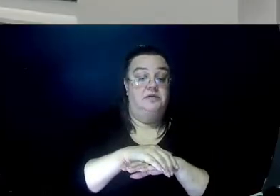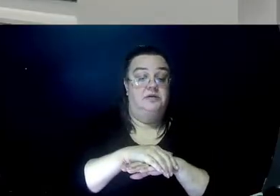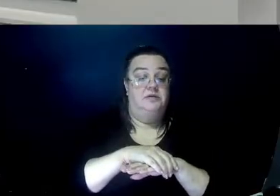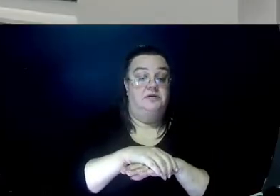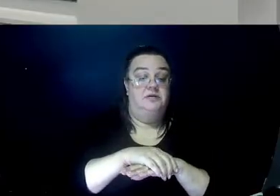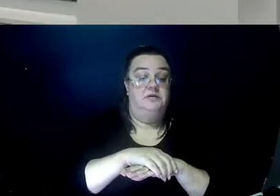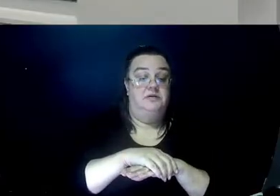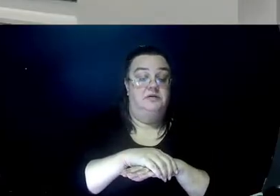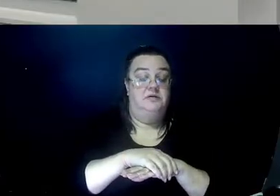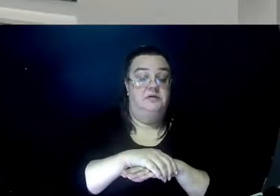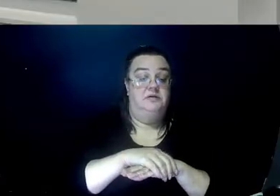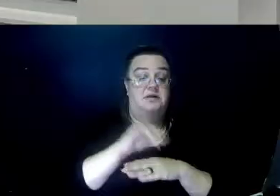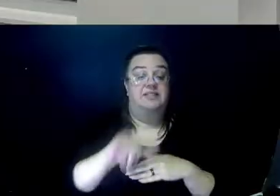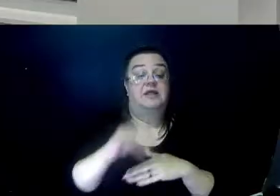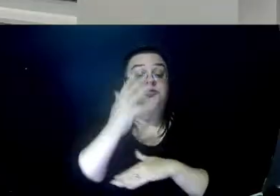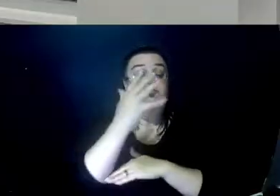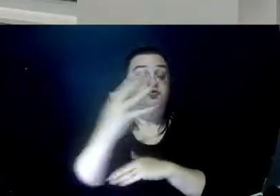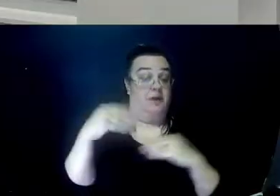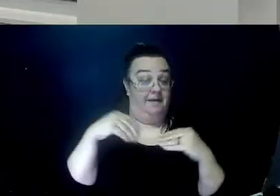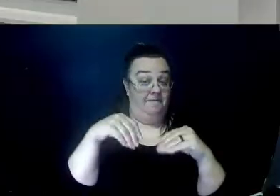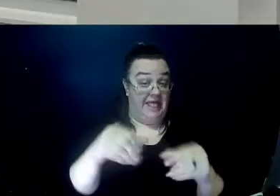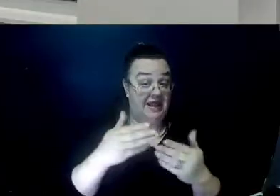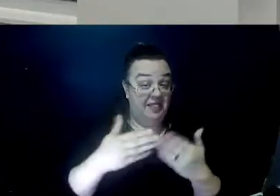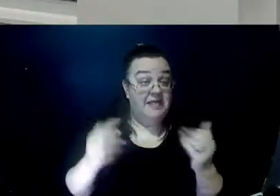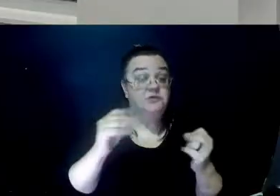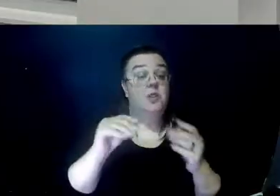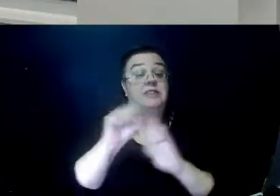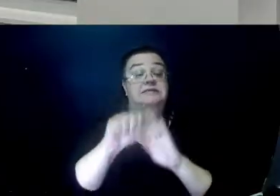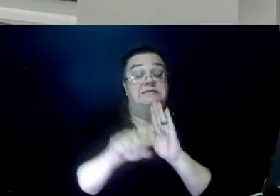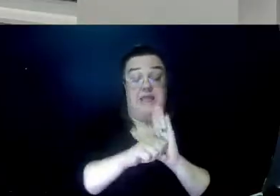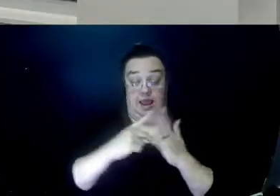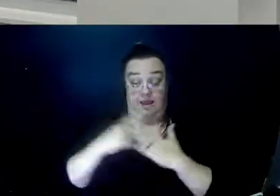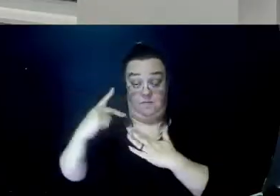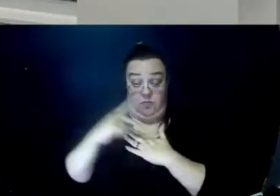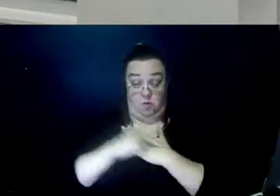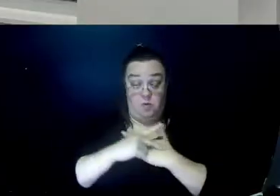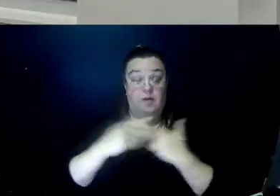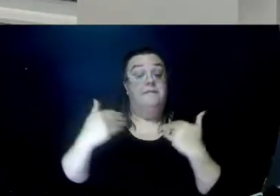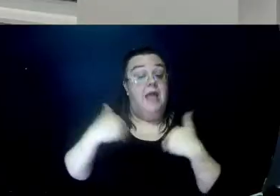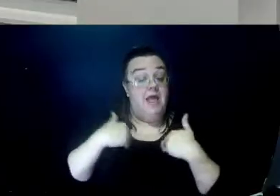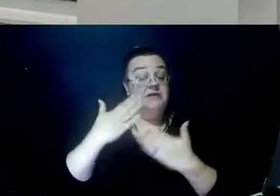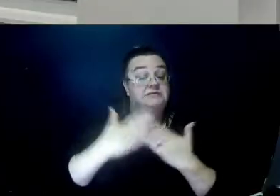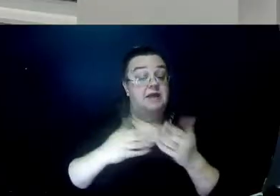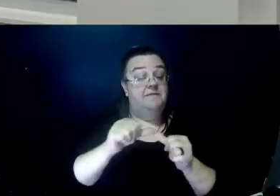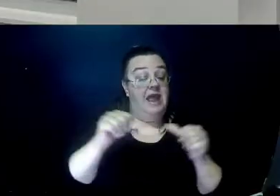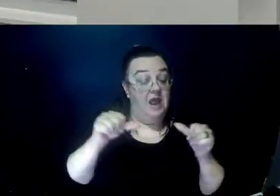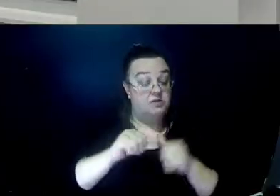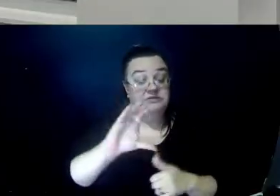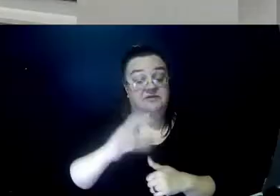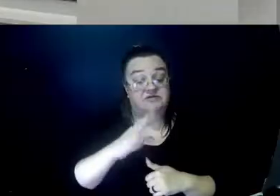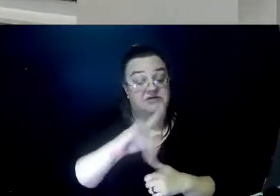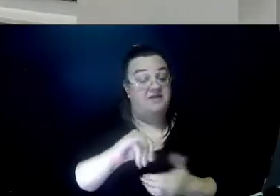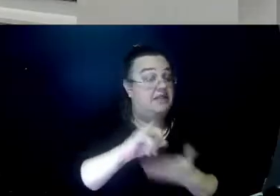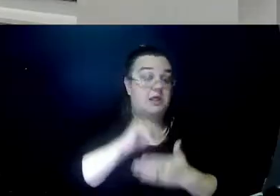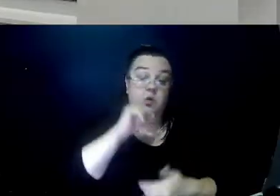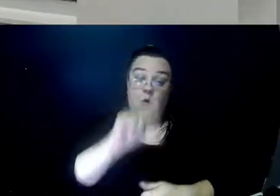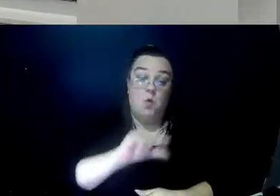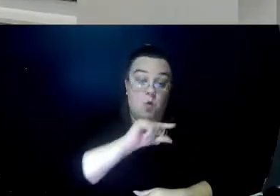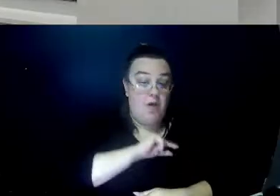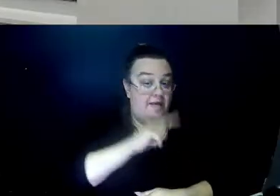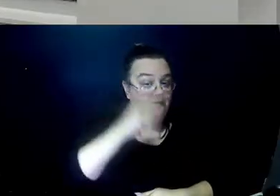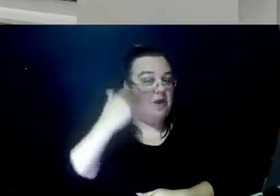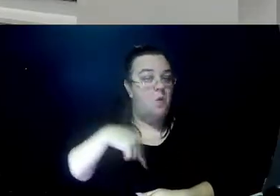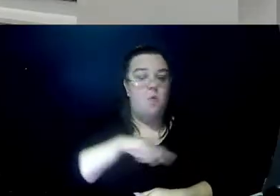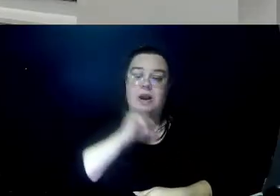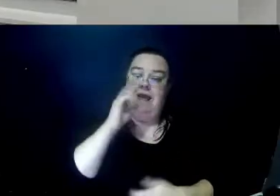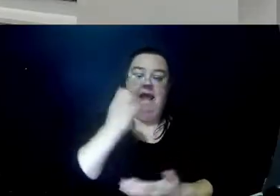on these tree planting things, so the state program has some areas of Cheverly that don't qualify because we're not